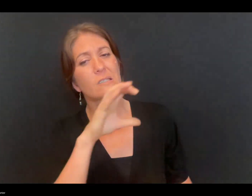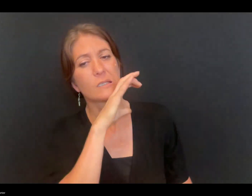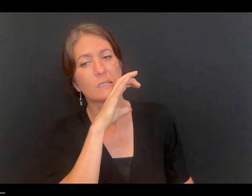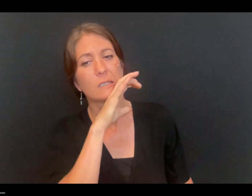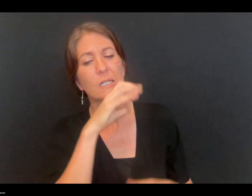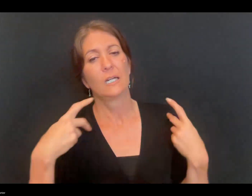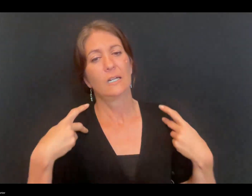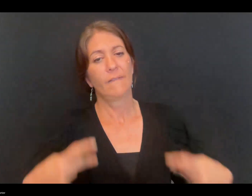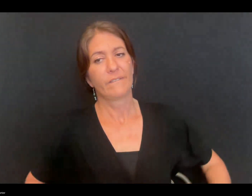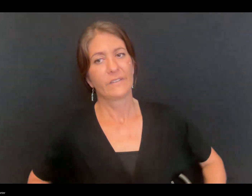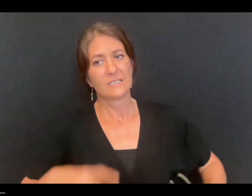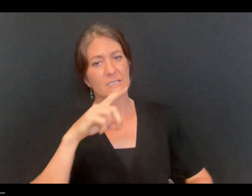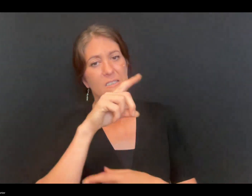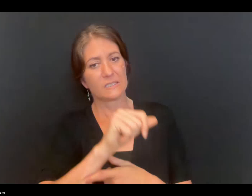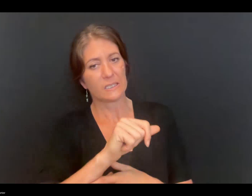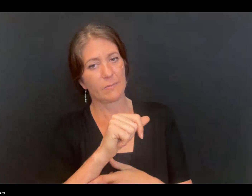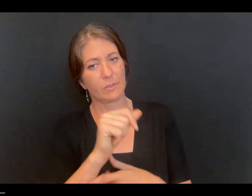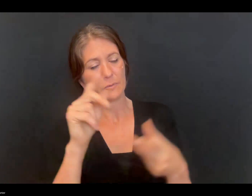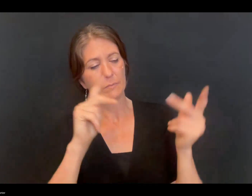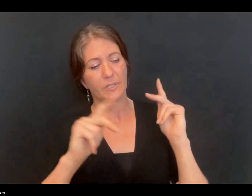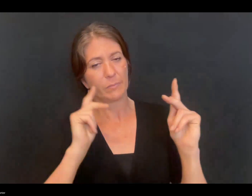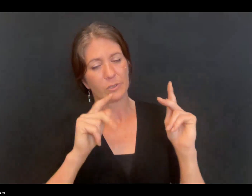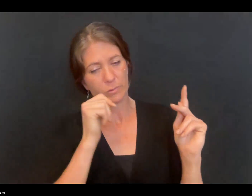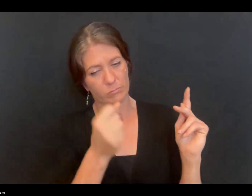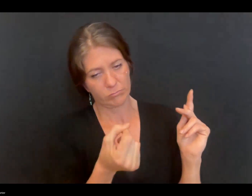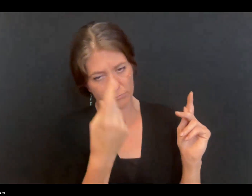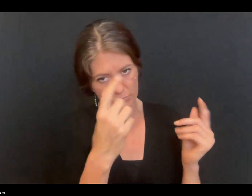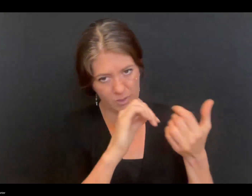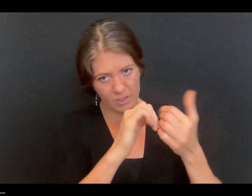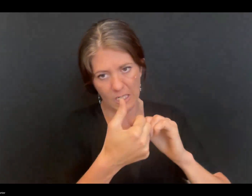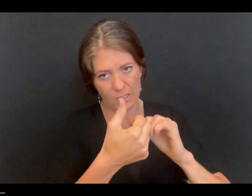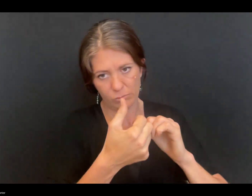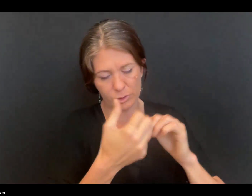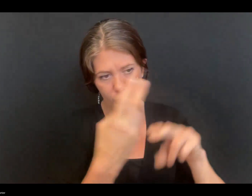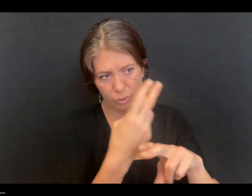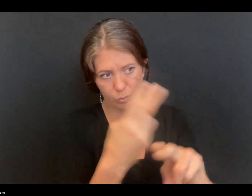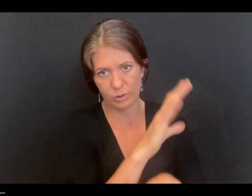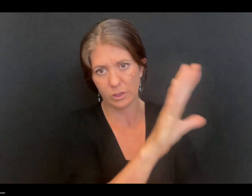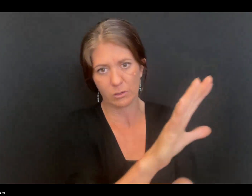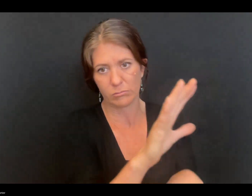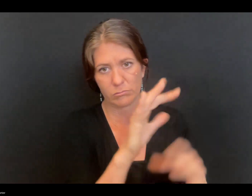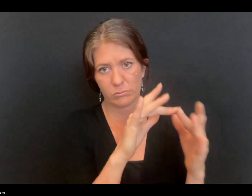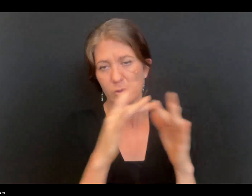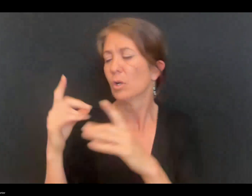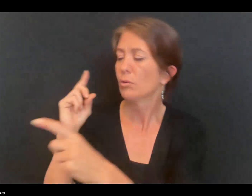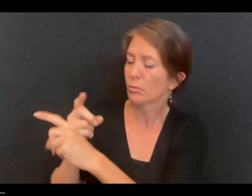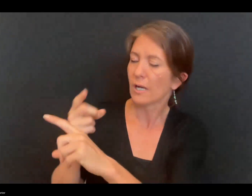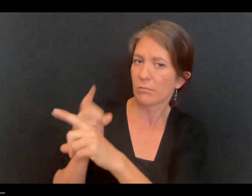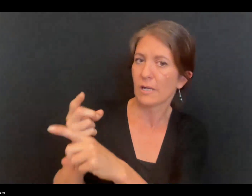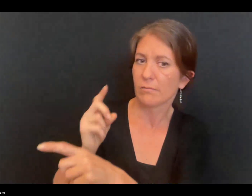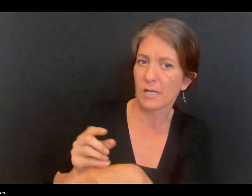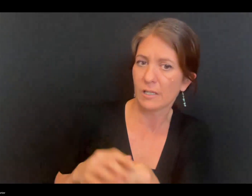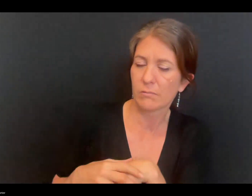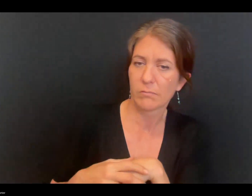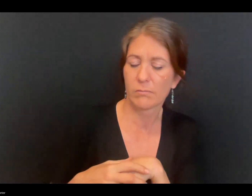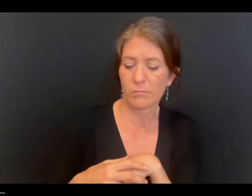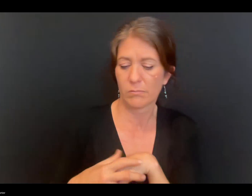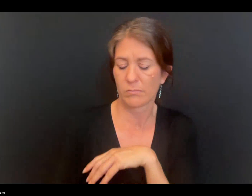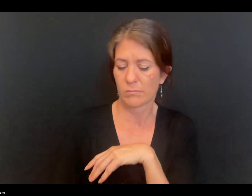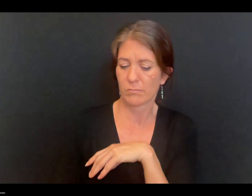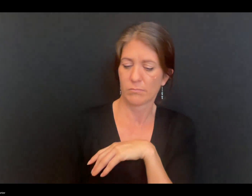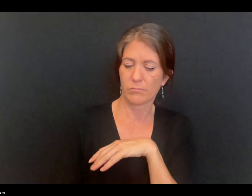lot of them don't understand how to work that type of right, but they communication and stuff like that. You know, we have